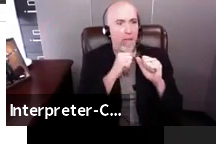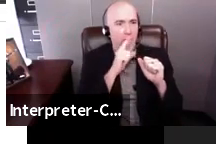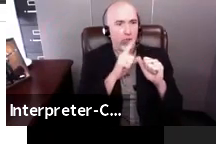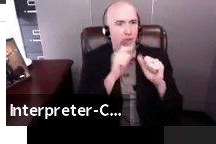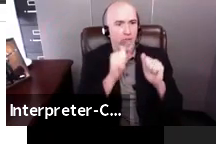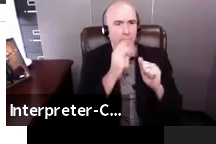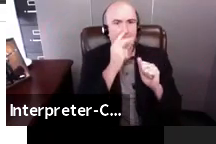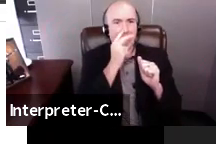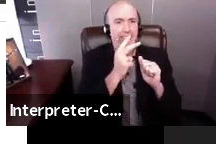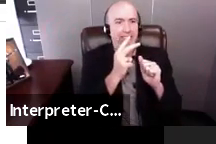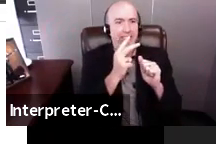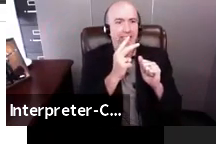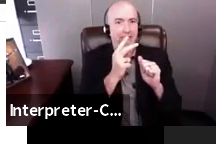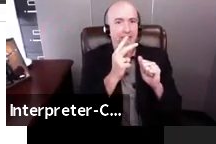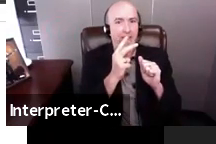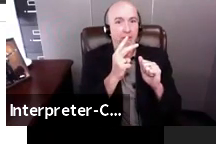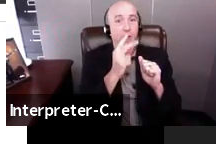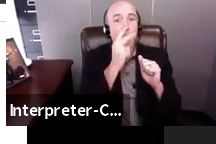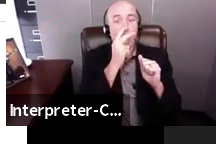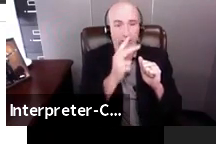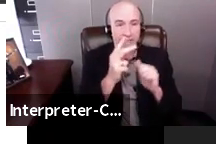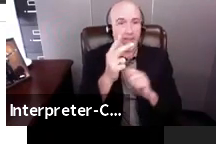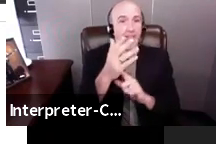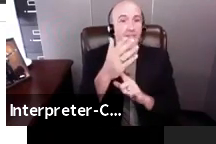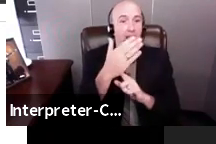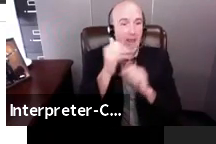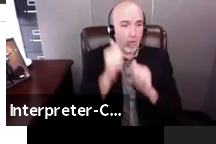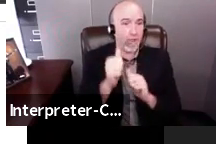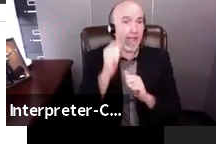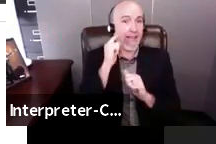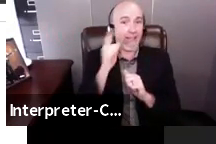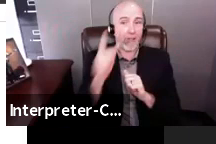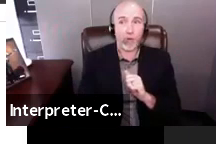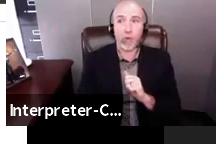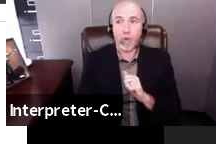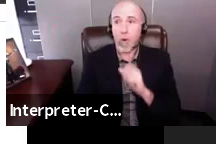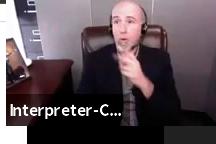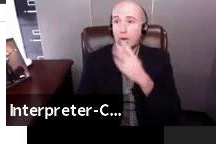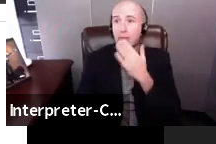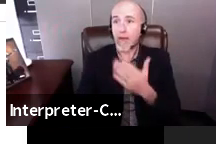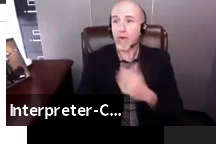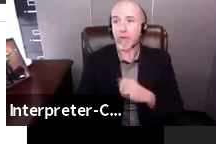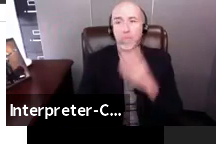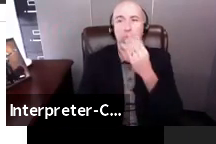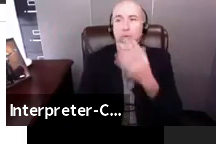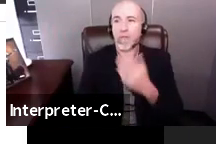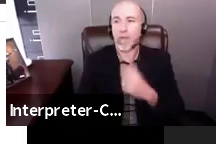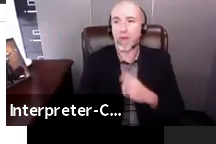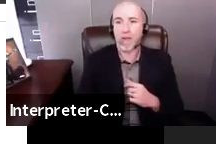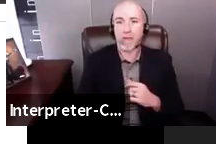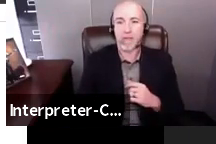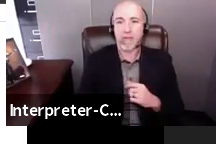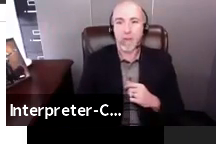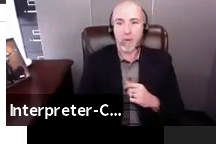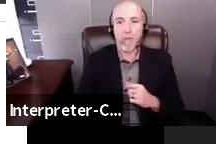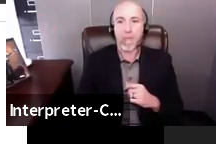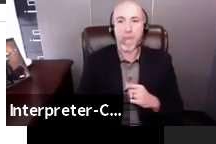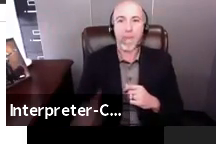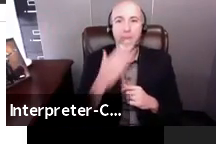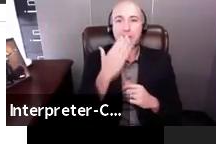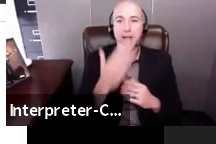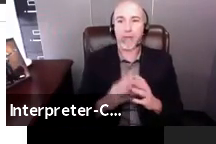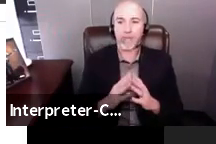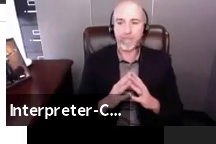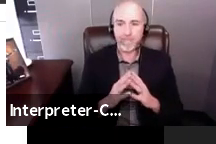the... Yes, we can see the flag and we can hear you. Okay, thank you. It's beautiful. Thank you.